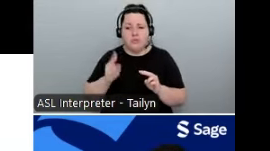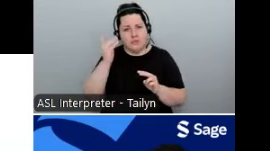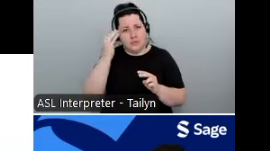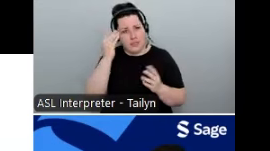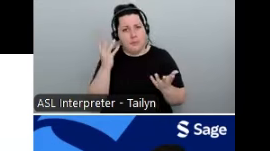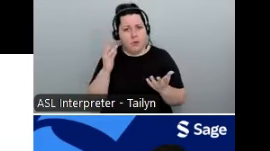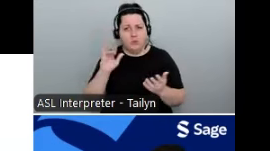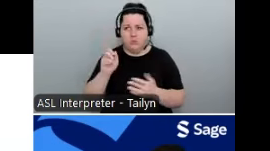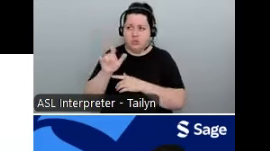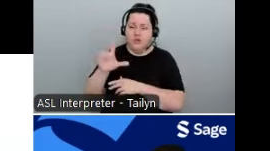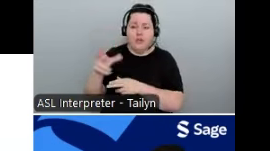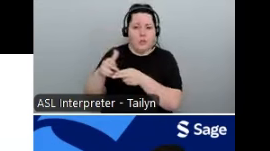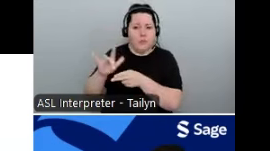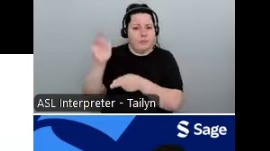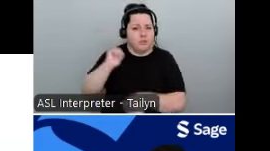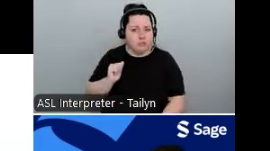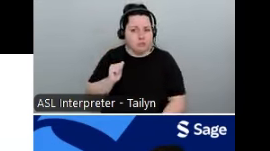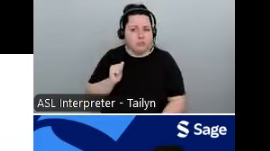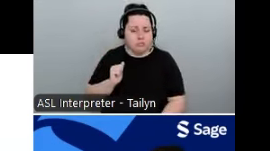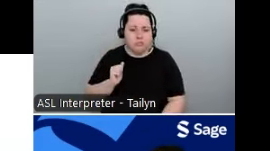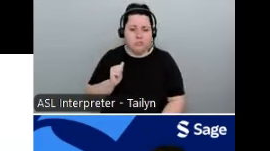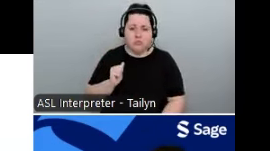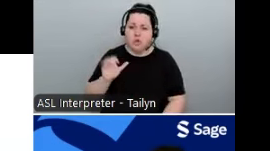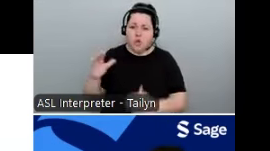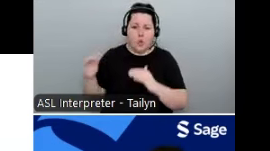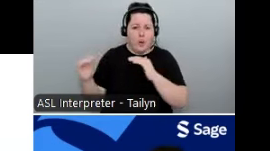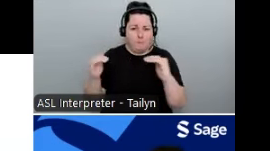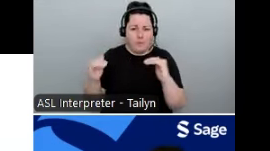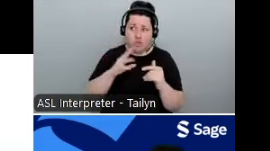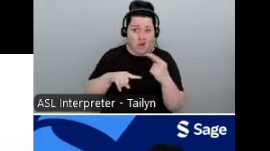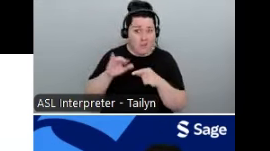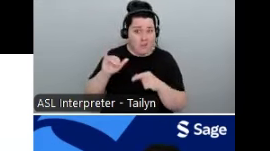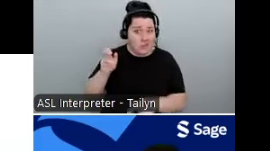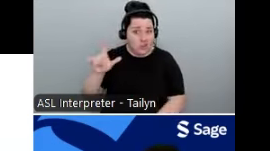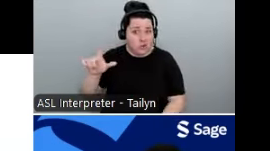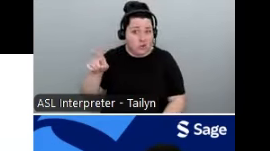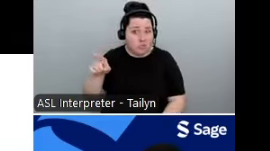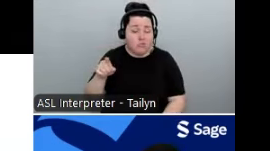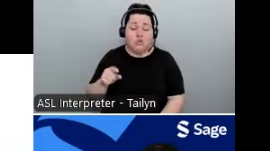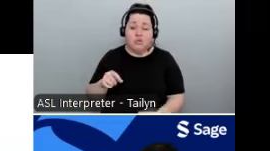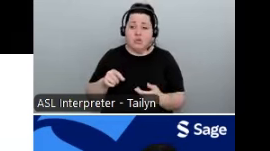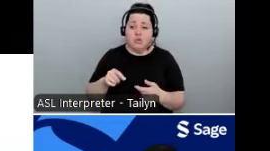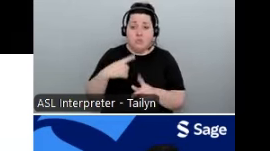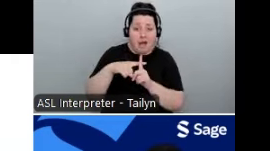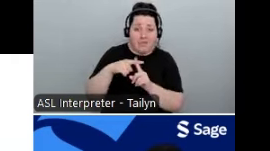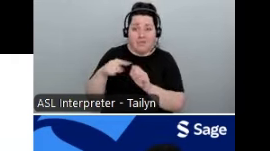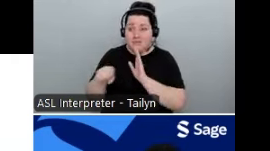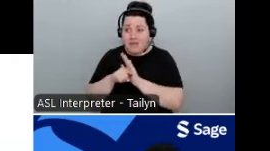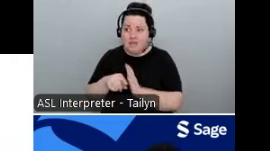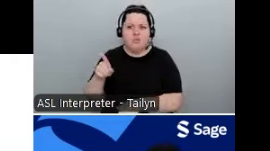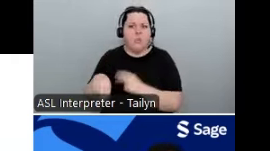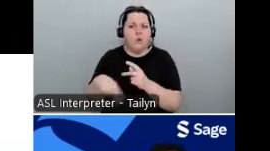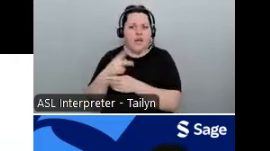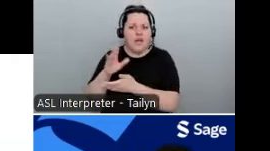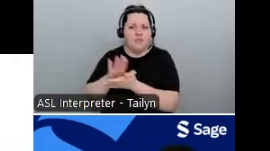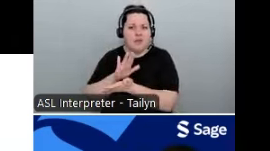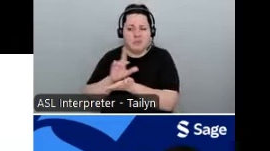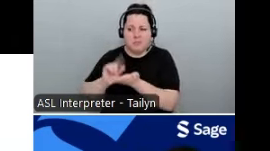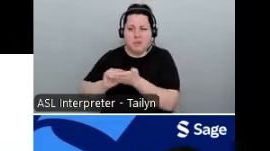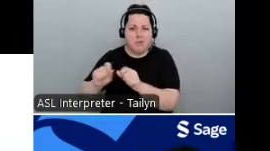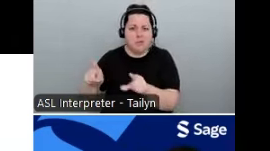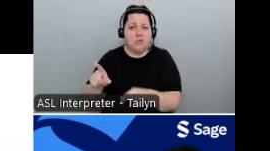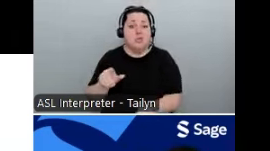the journal's reputation. What do your peers say about the journal? What types of papers does the journal publish? What type of paper